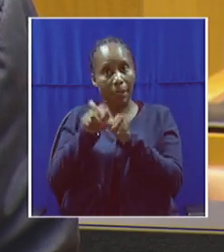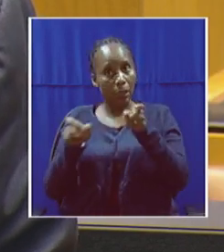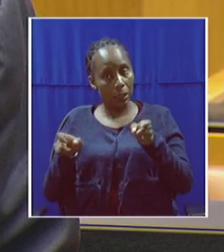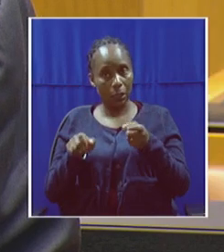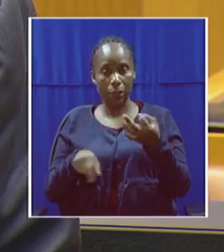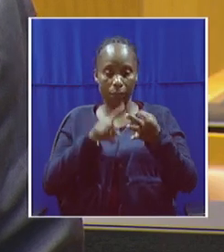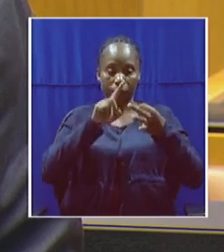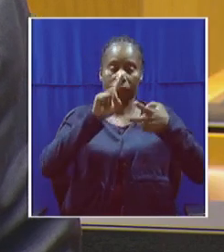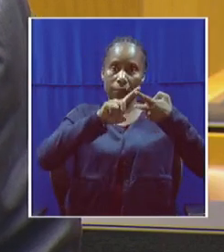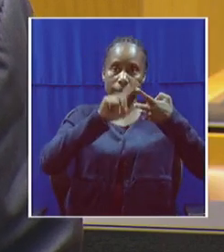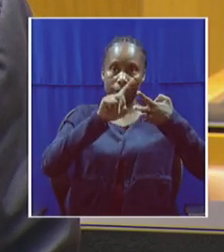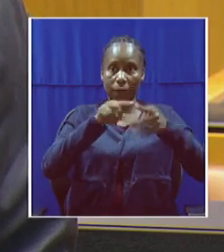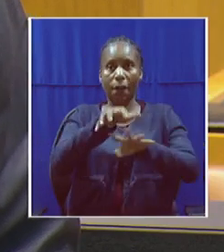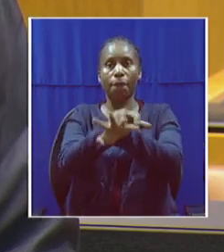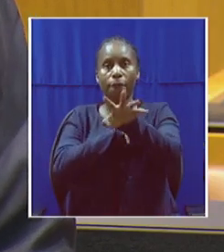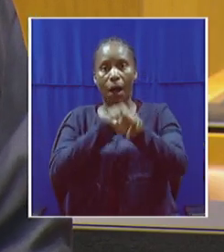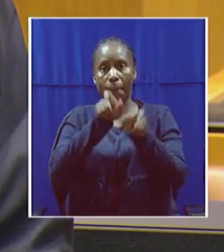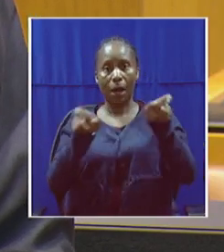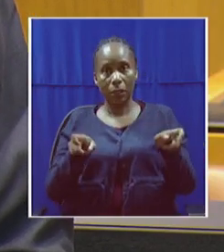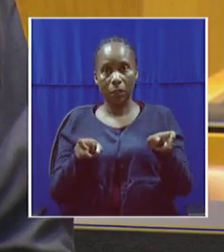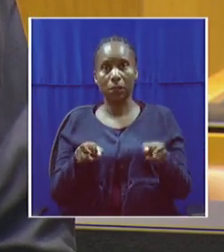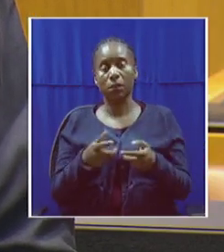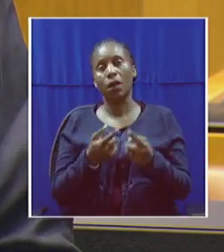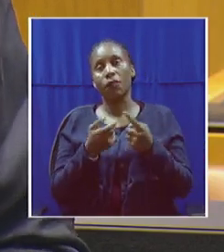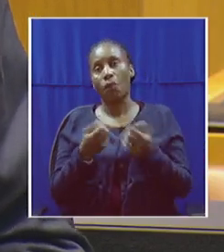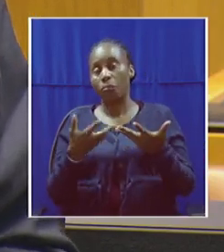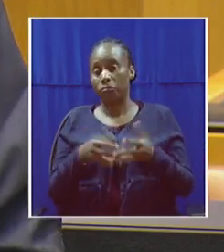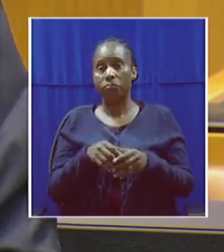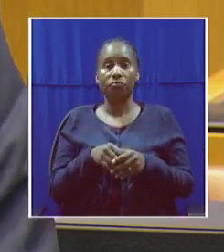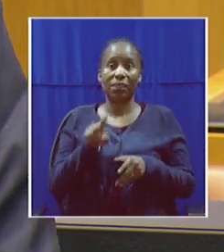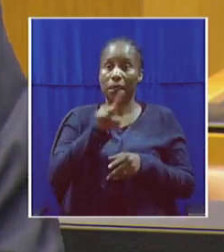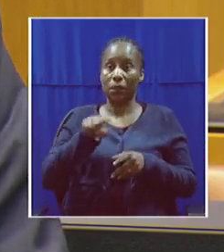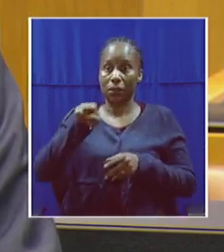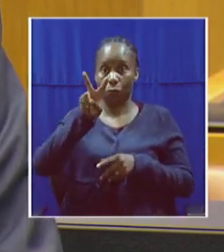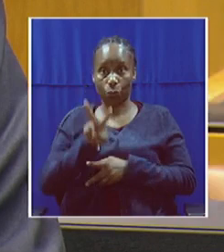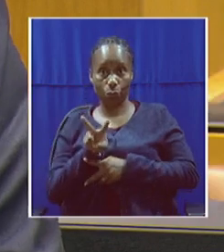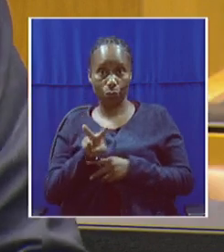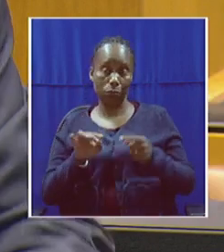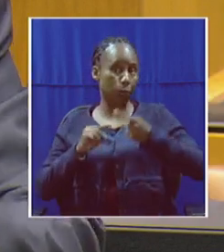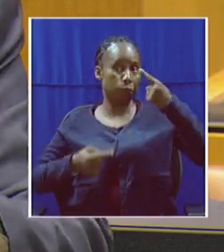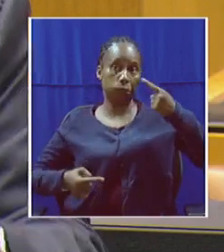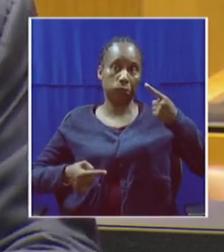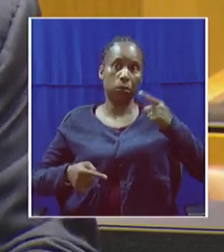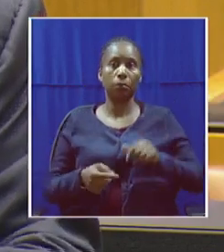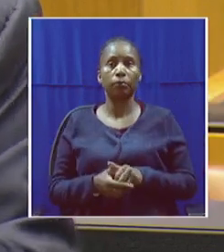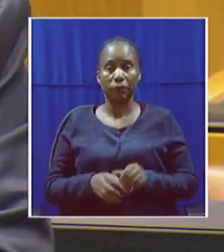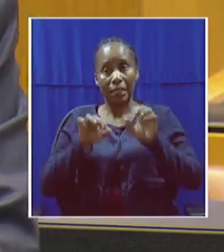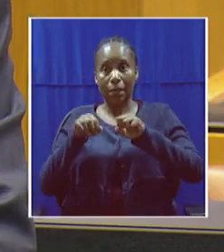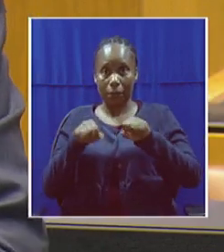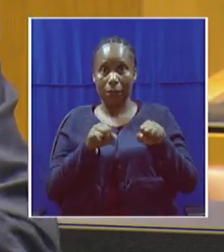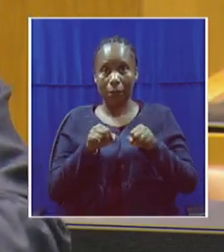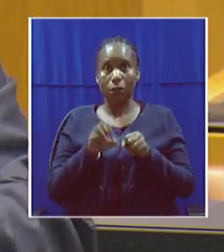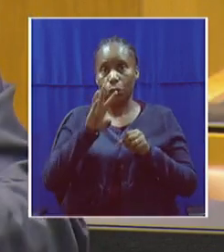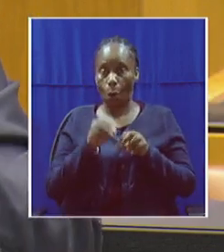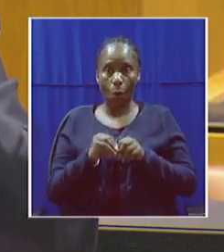uh Farmers for example from zz2 uh and so on so yes so ideas